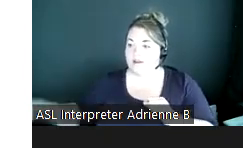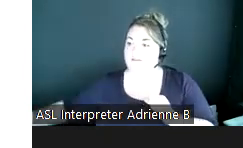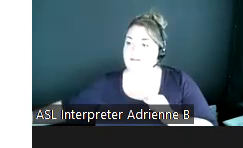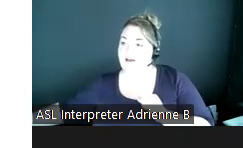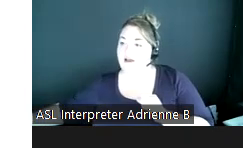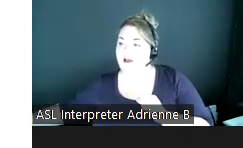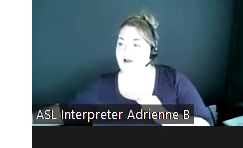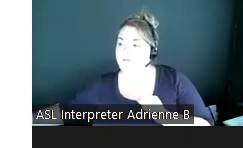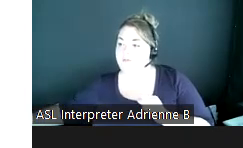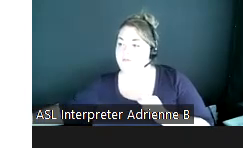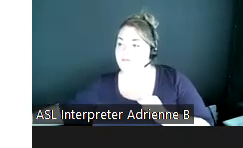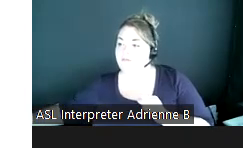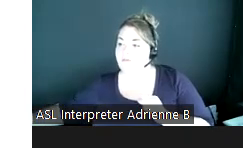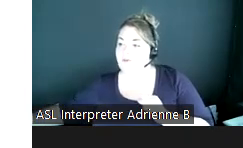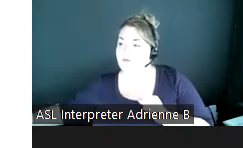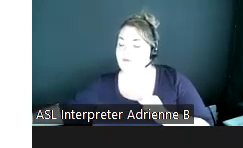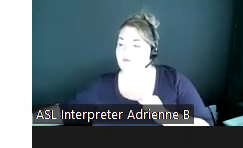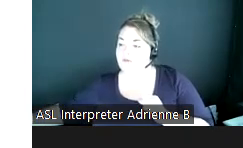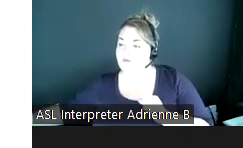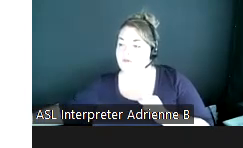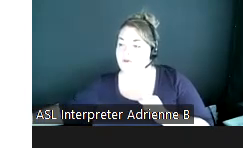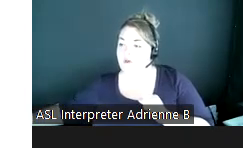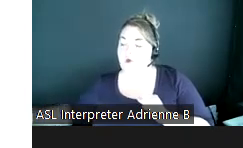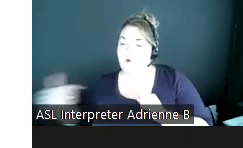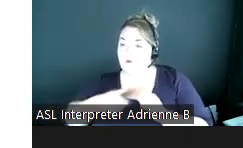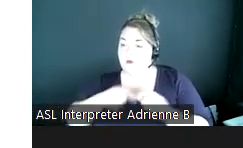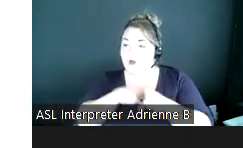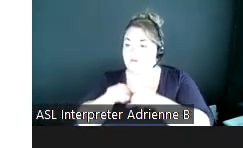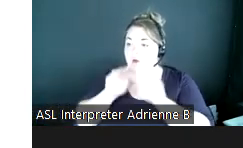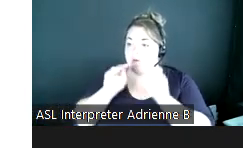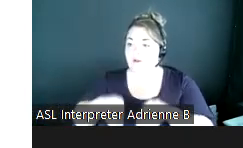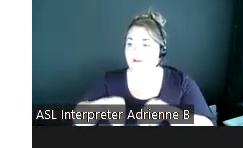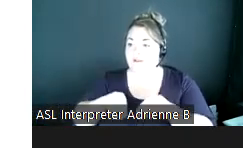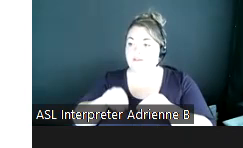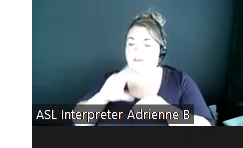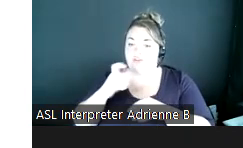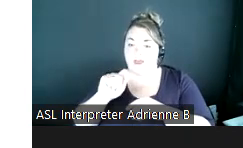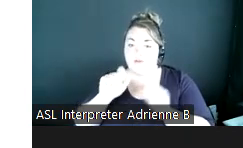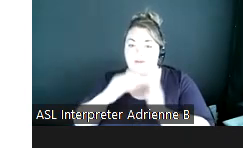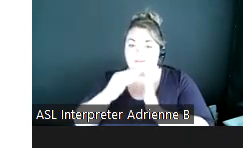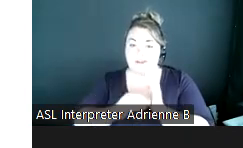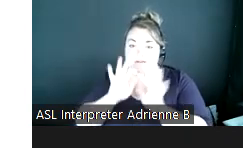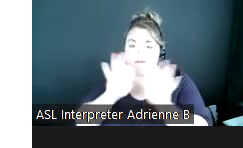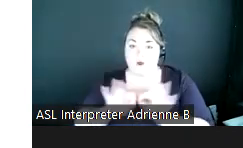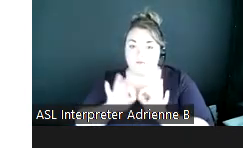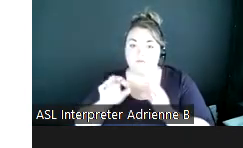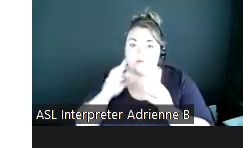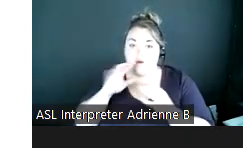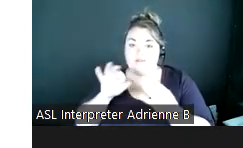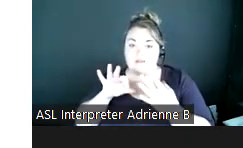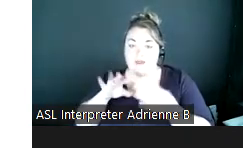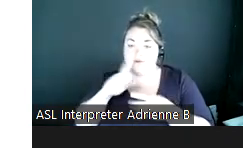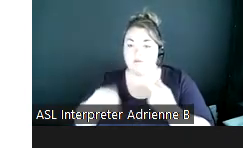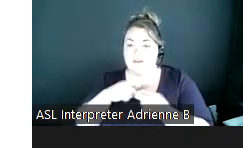into the chat where you can fill out a form to provide us with feedback on specific rule